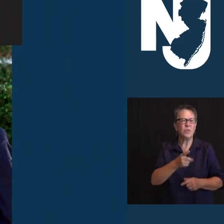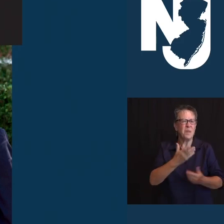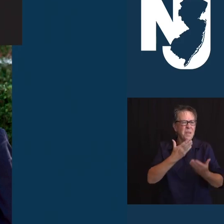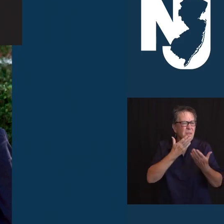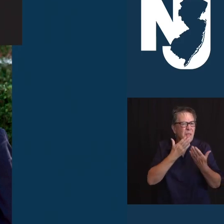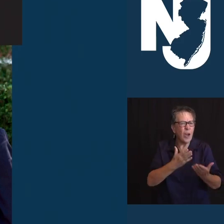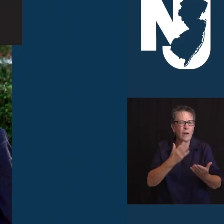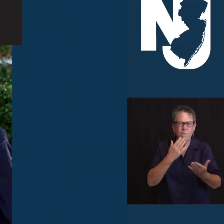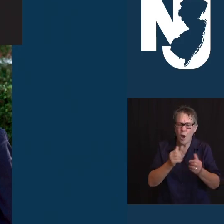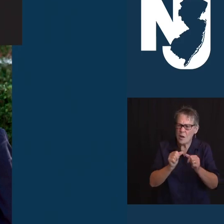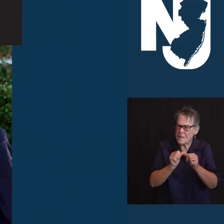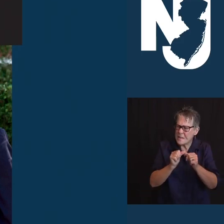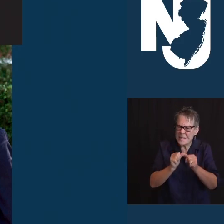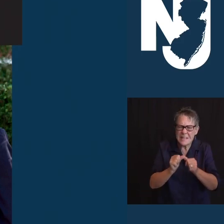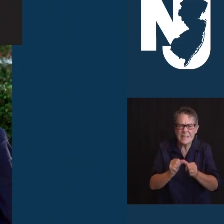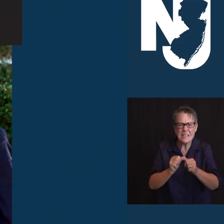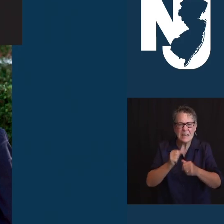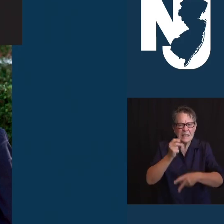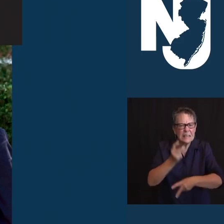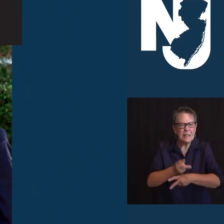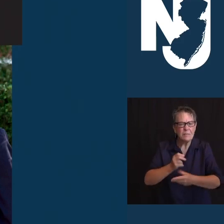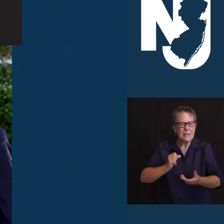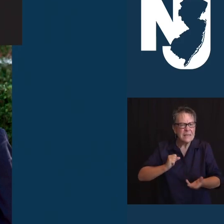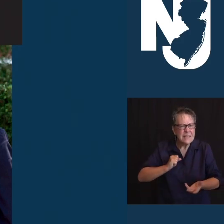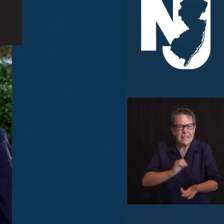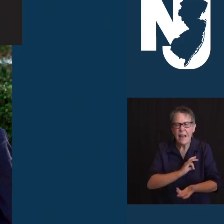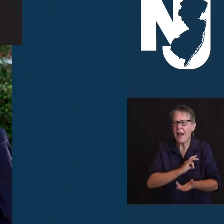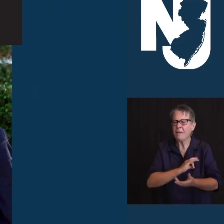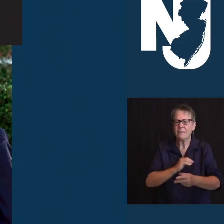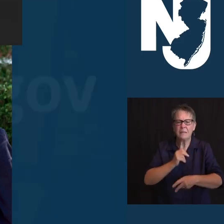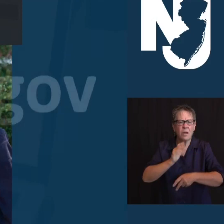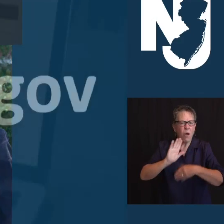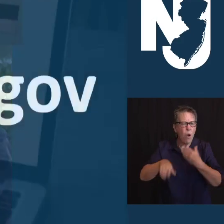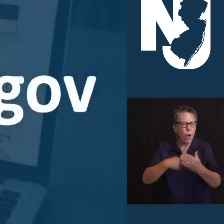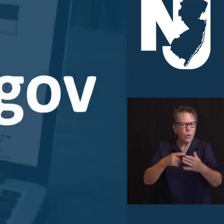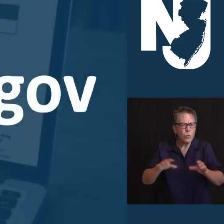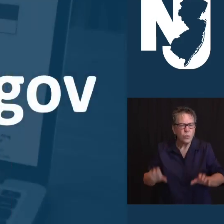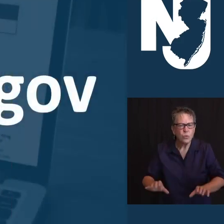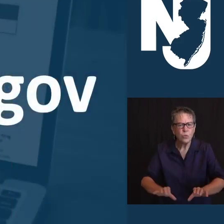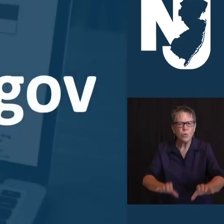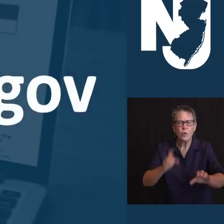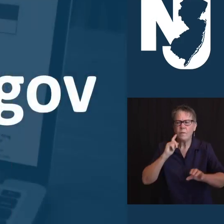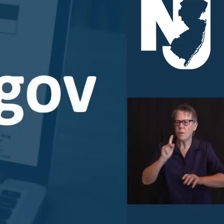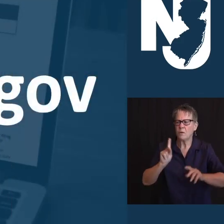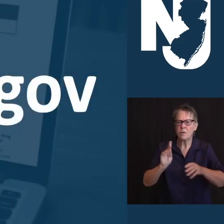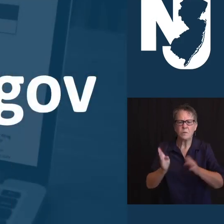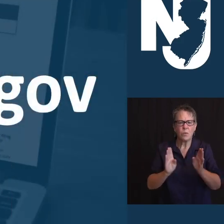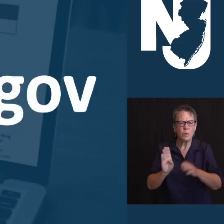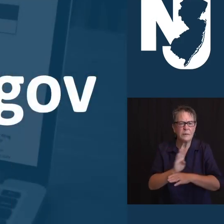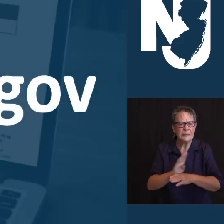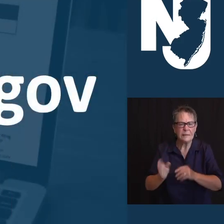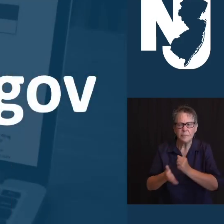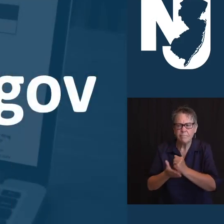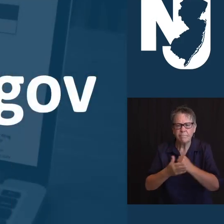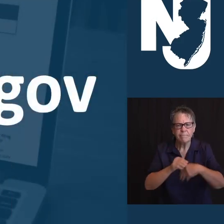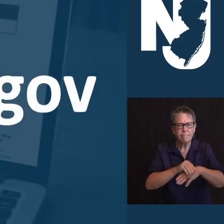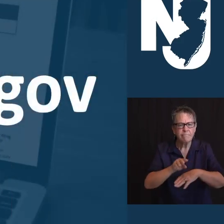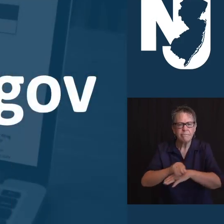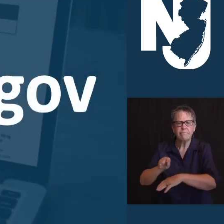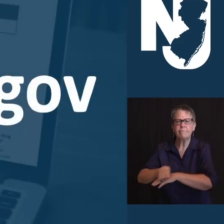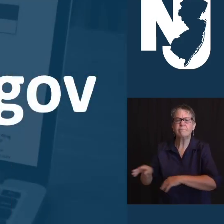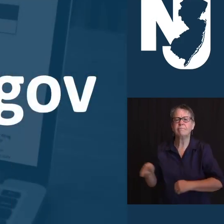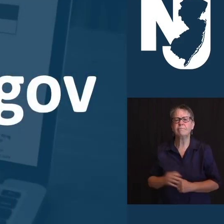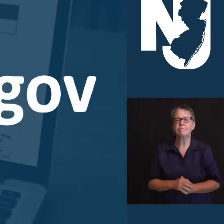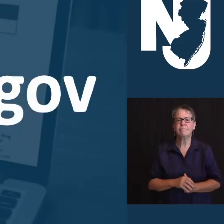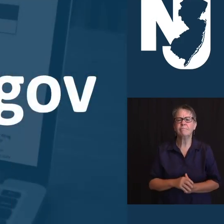our business community and our legal community as strong as it is. And with that, I want to thank each and every one of you for all that you are